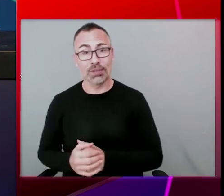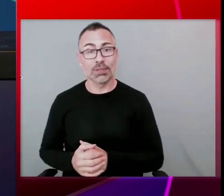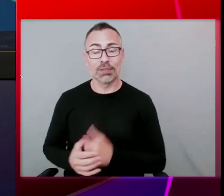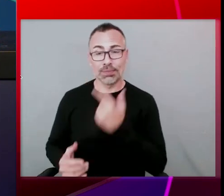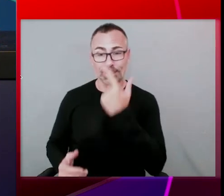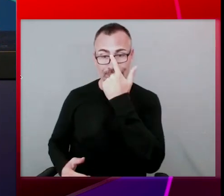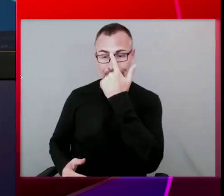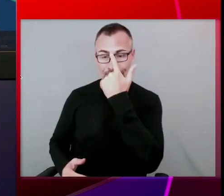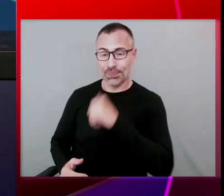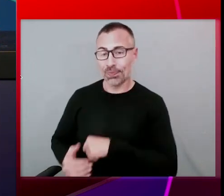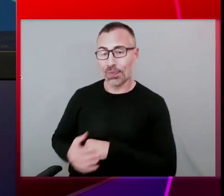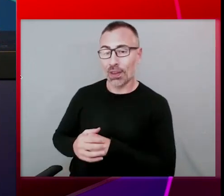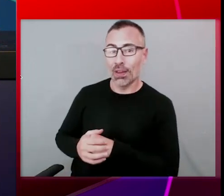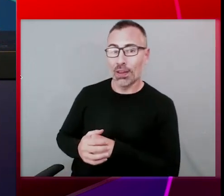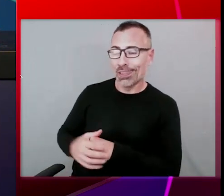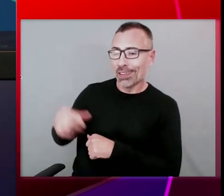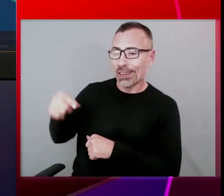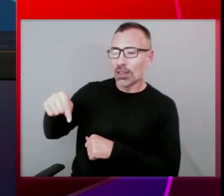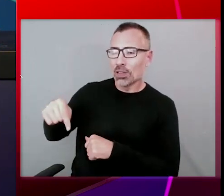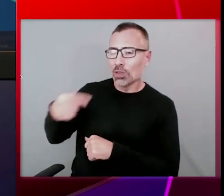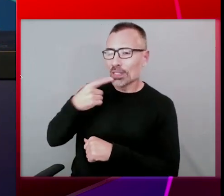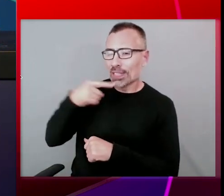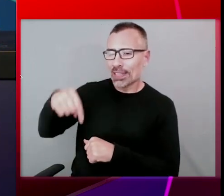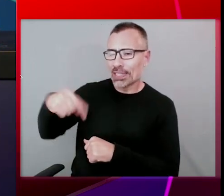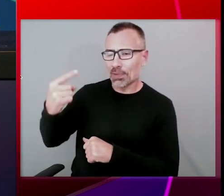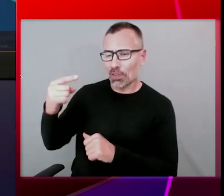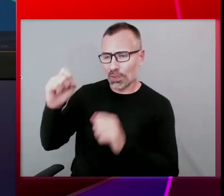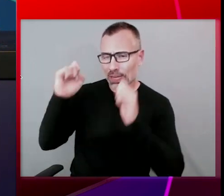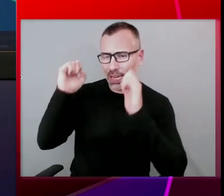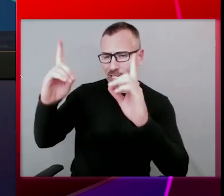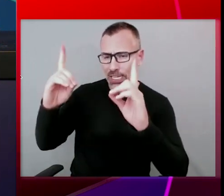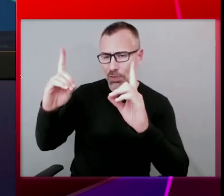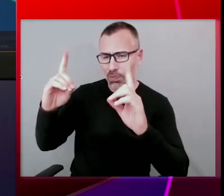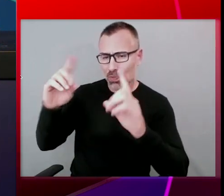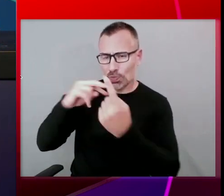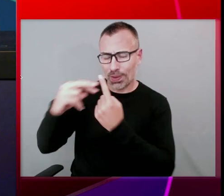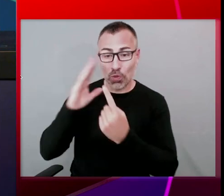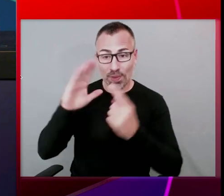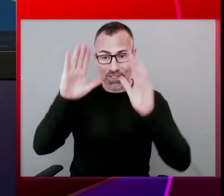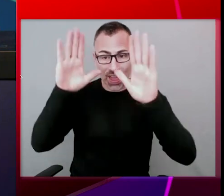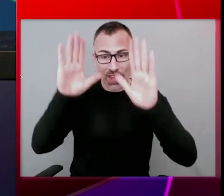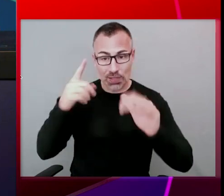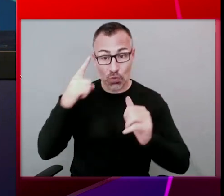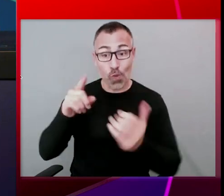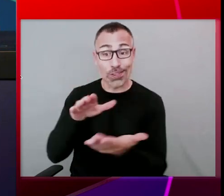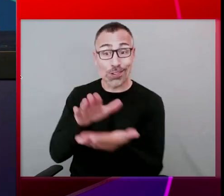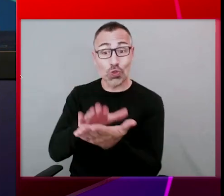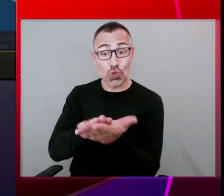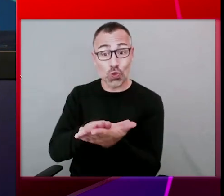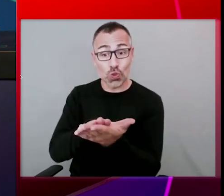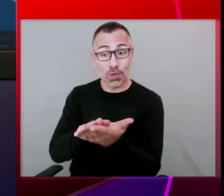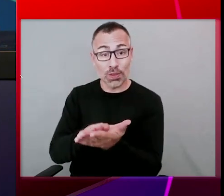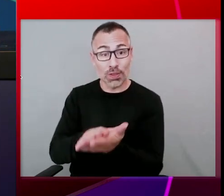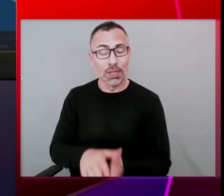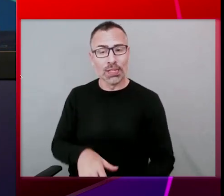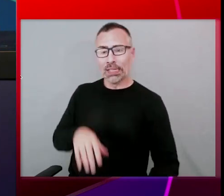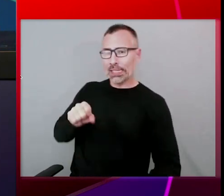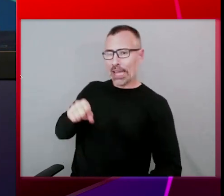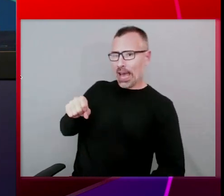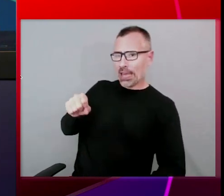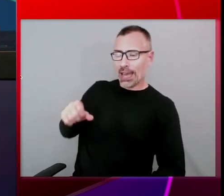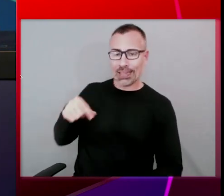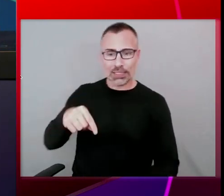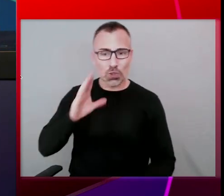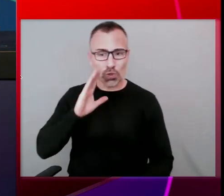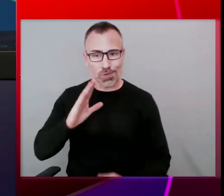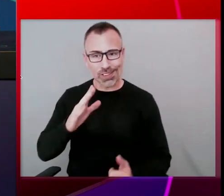something that, from an educational perspective, would be fantastic for school age, right? Yeah. This is going to really capture attention